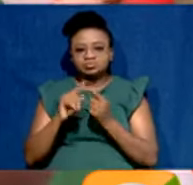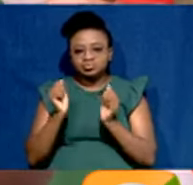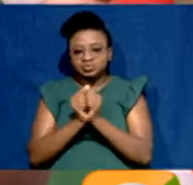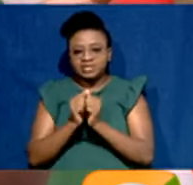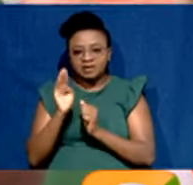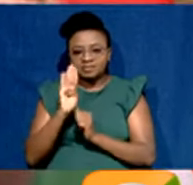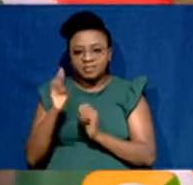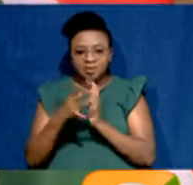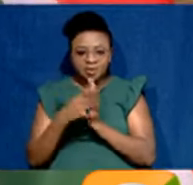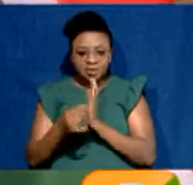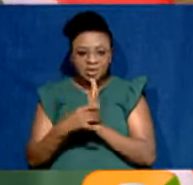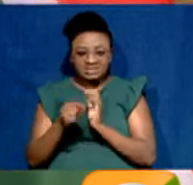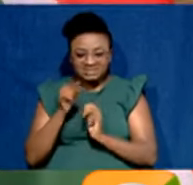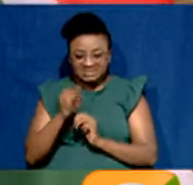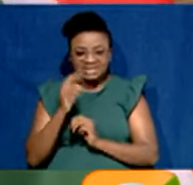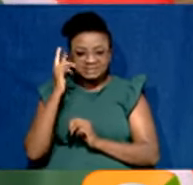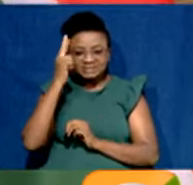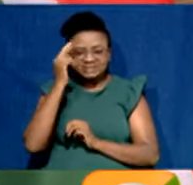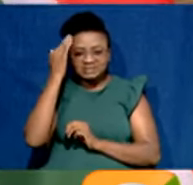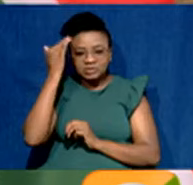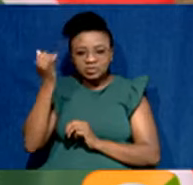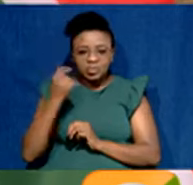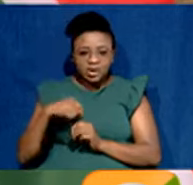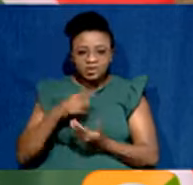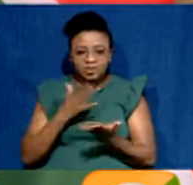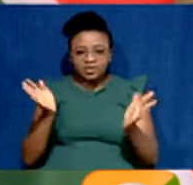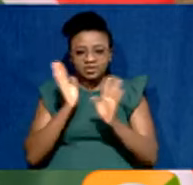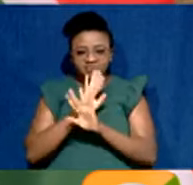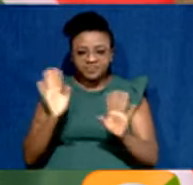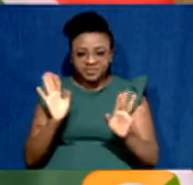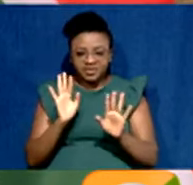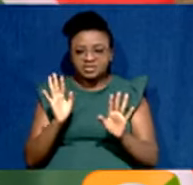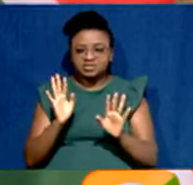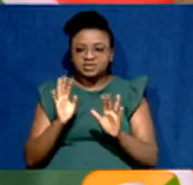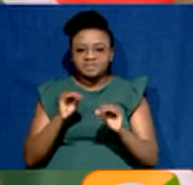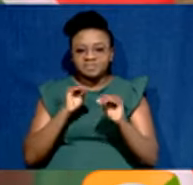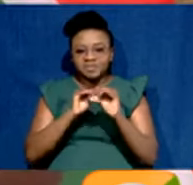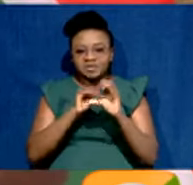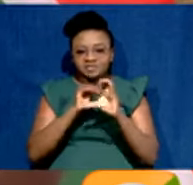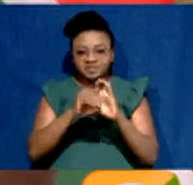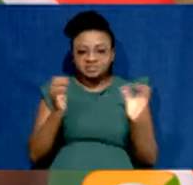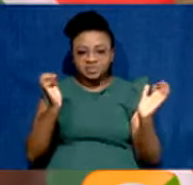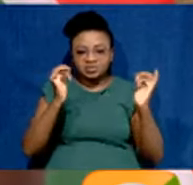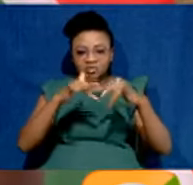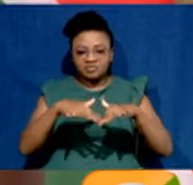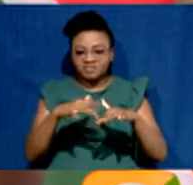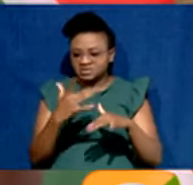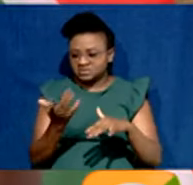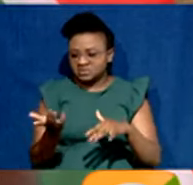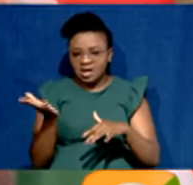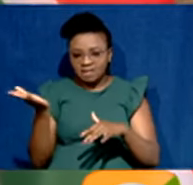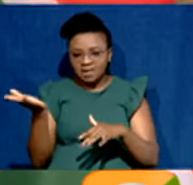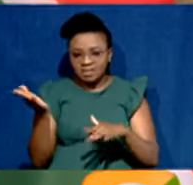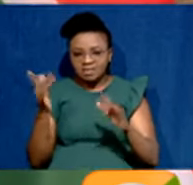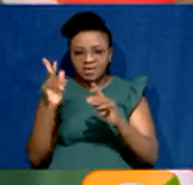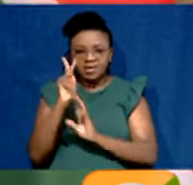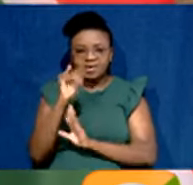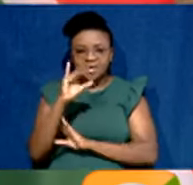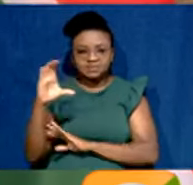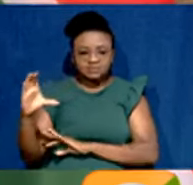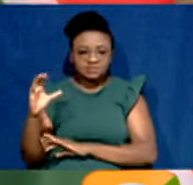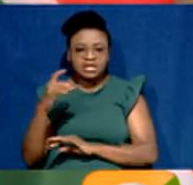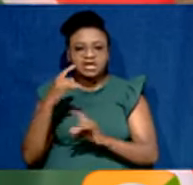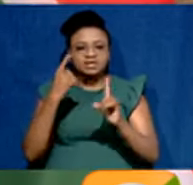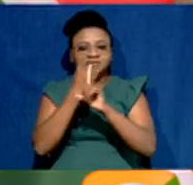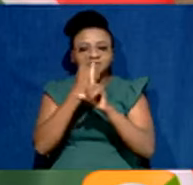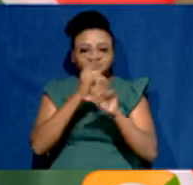is the reason why we just concluded a diaspora investment conference here in KICC this week.